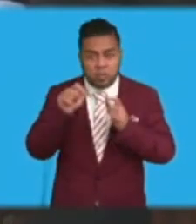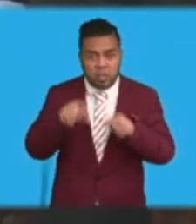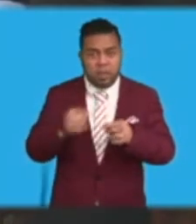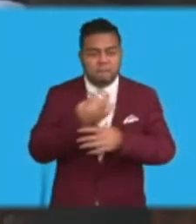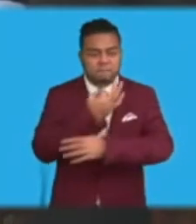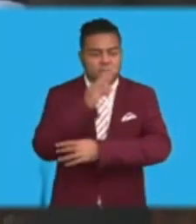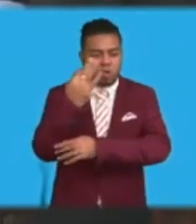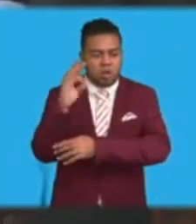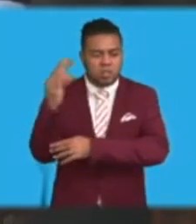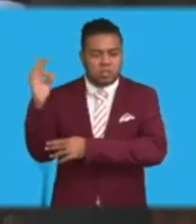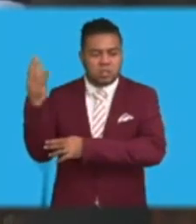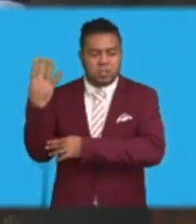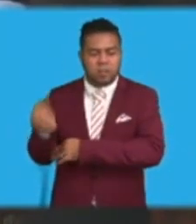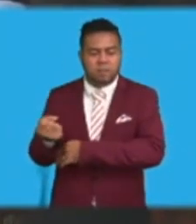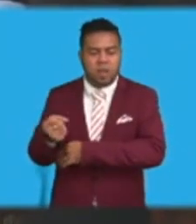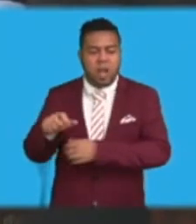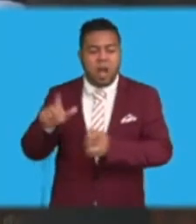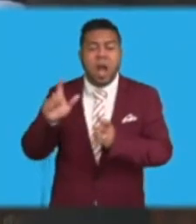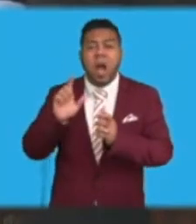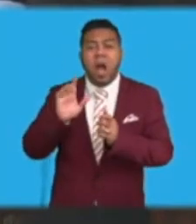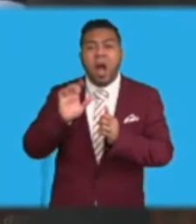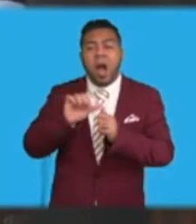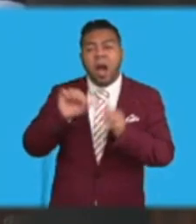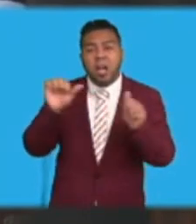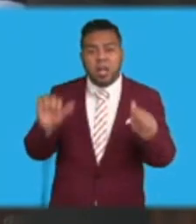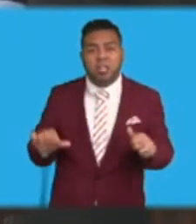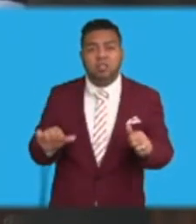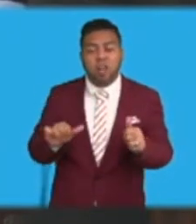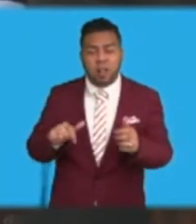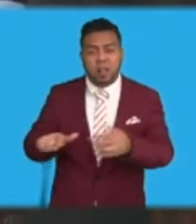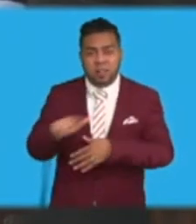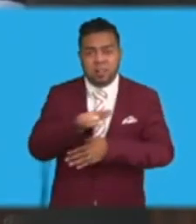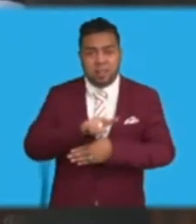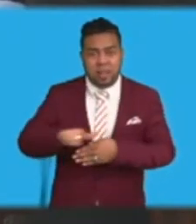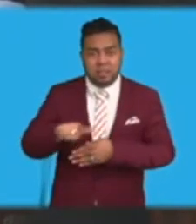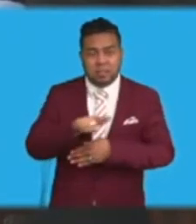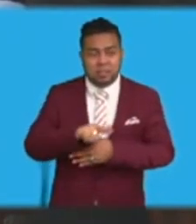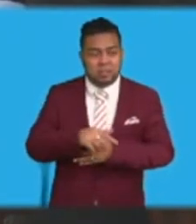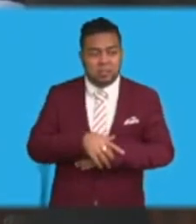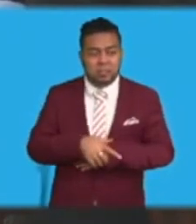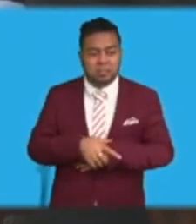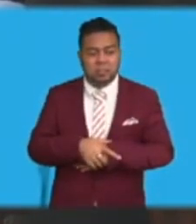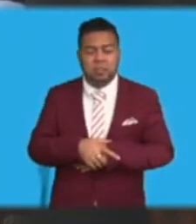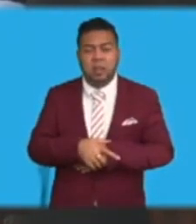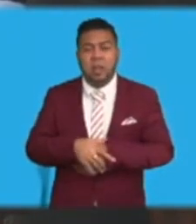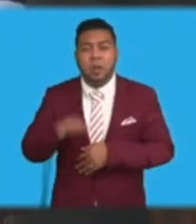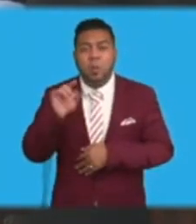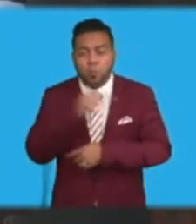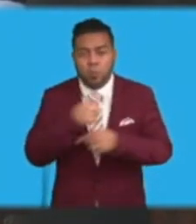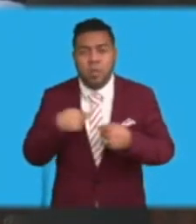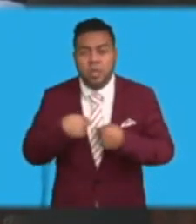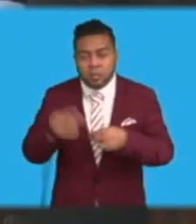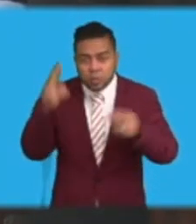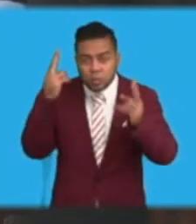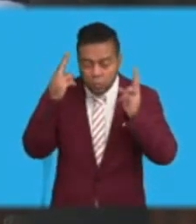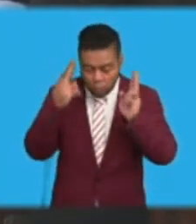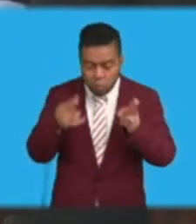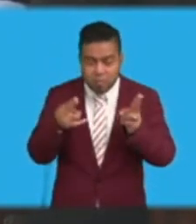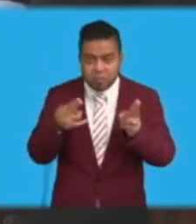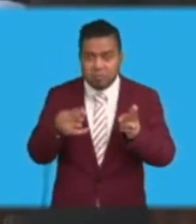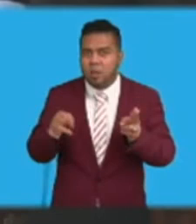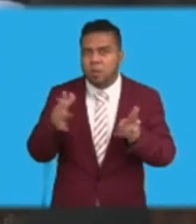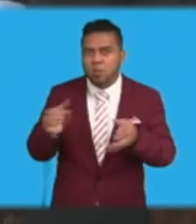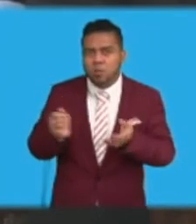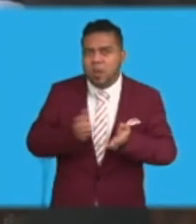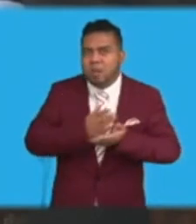forests, agricultural land, urban areas and underutilized land including grassland. We as humans have certainly altered much